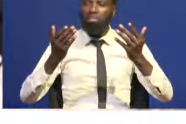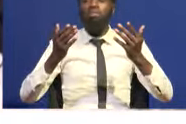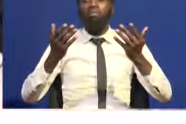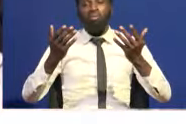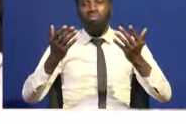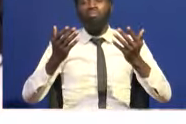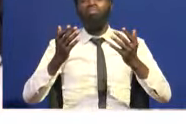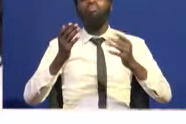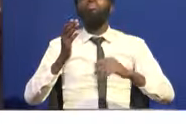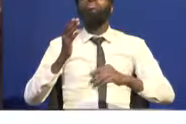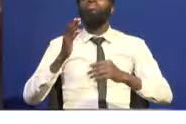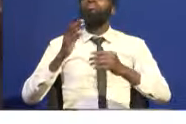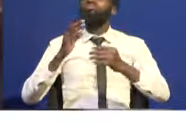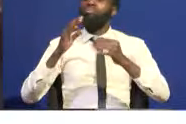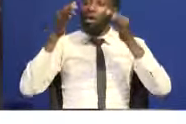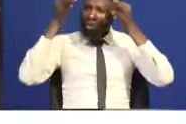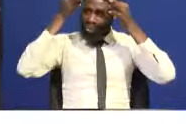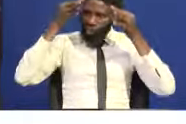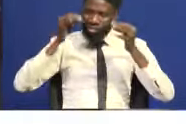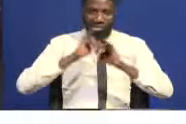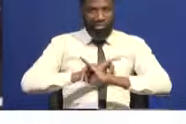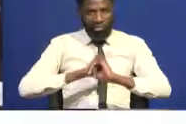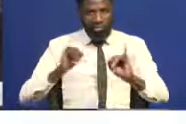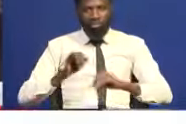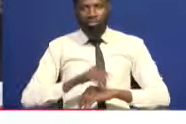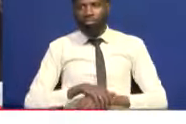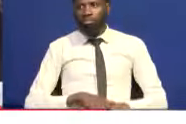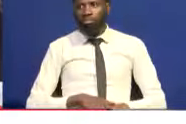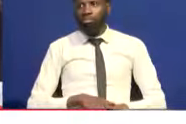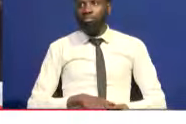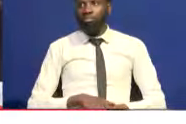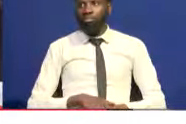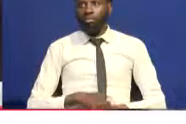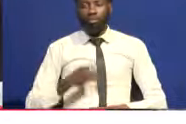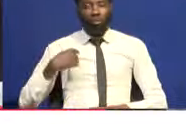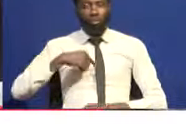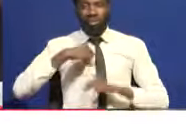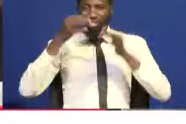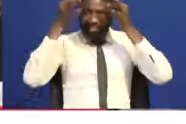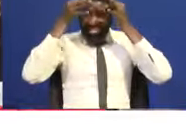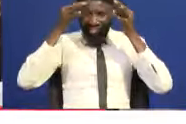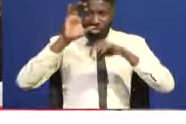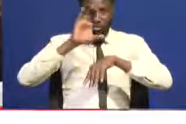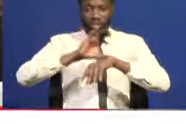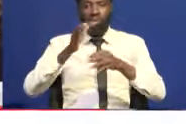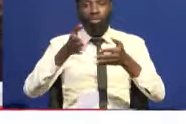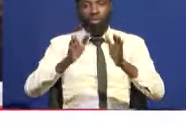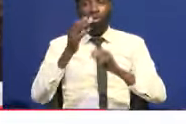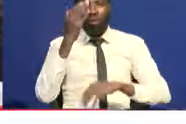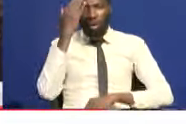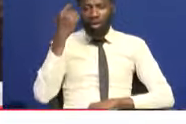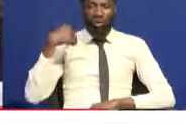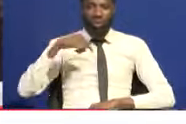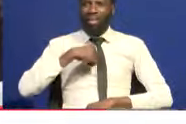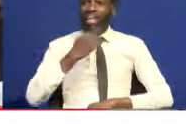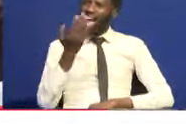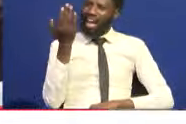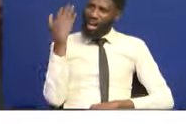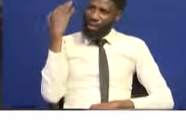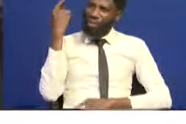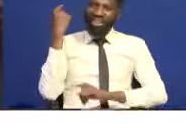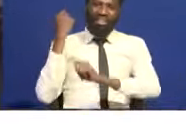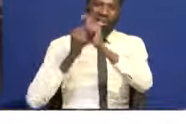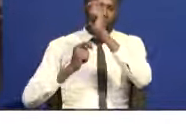mother of his children. Nimefanya harusi ya kanisa sababu tulikuwa tumeoana kienyeji. Ile harusi